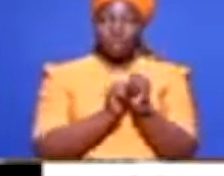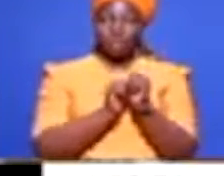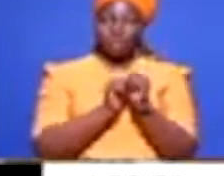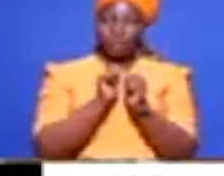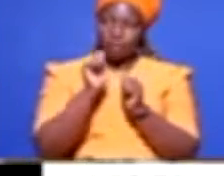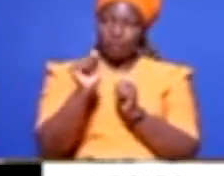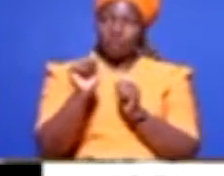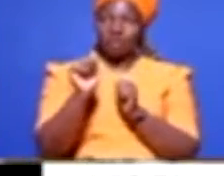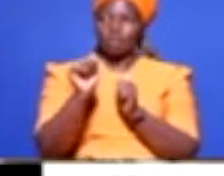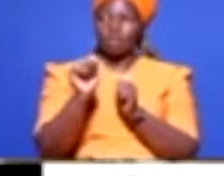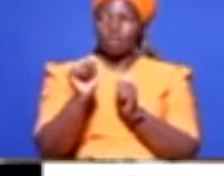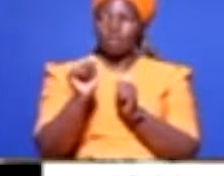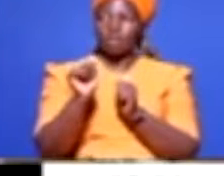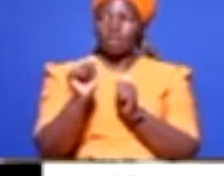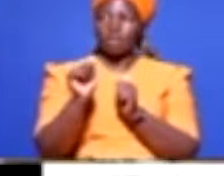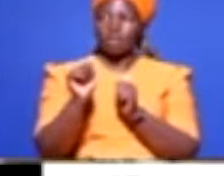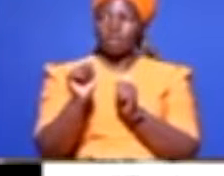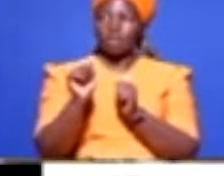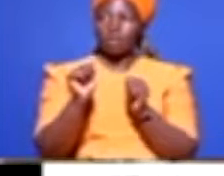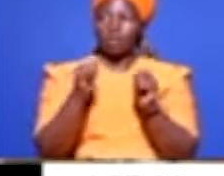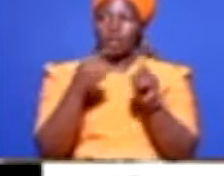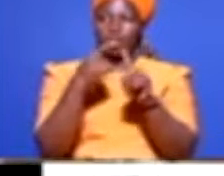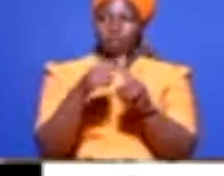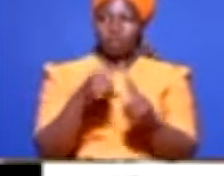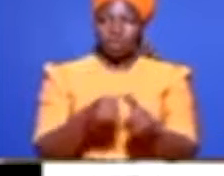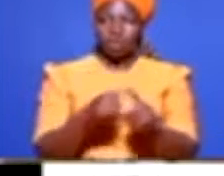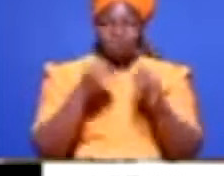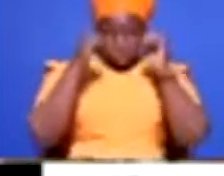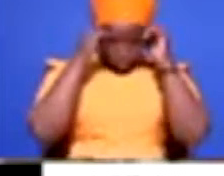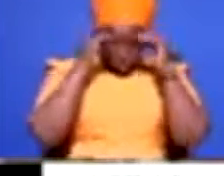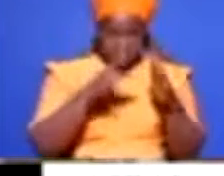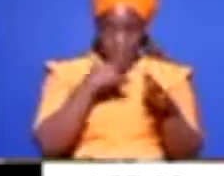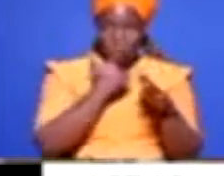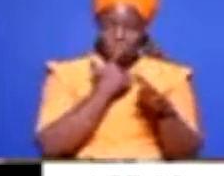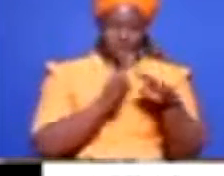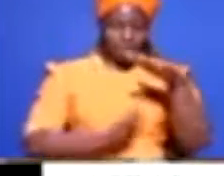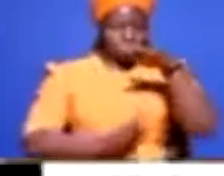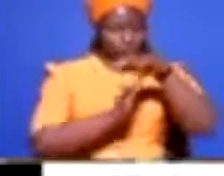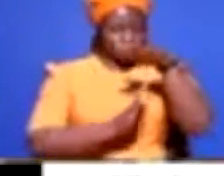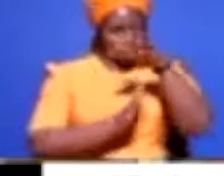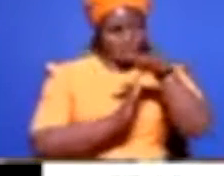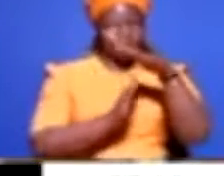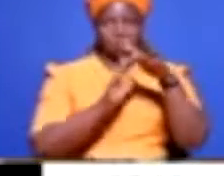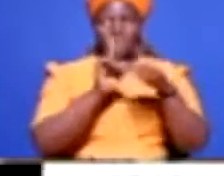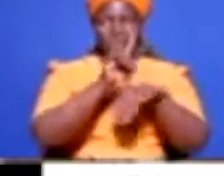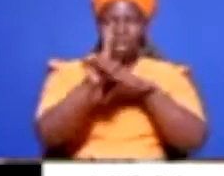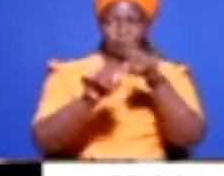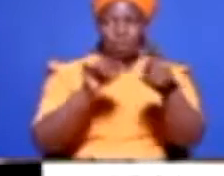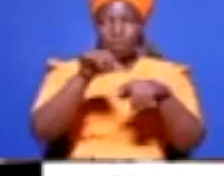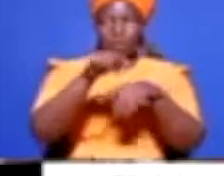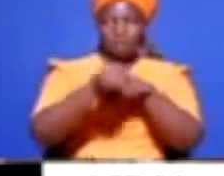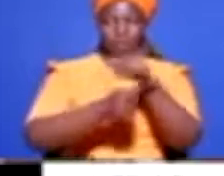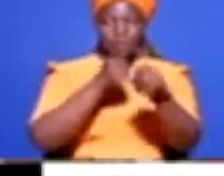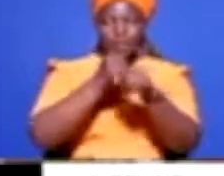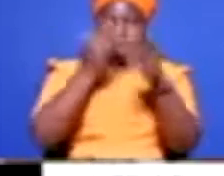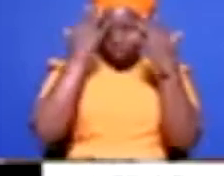are the overall candidates who have topped the examination this year. I don't know why my team didn't want me to read them for